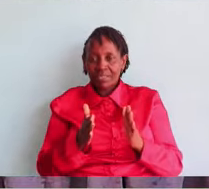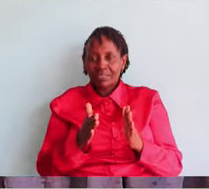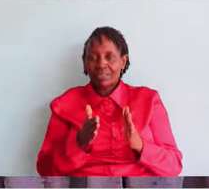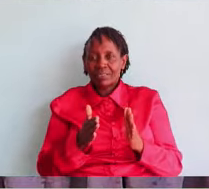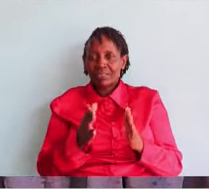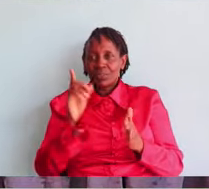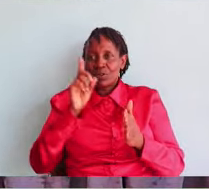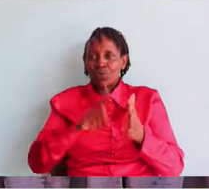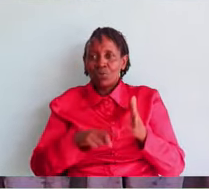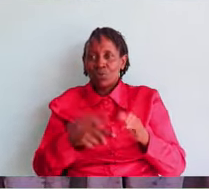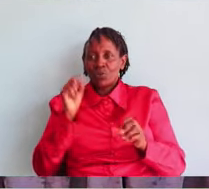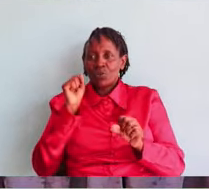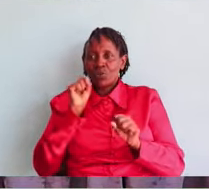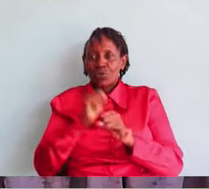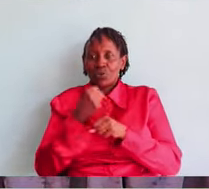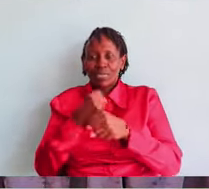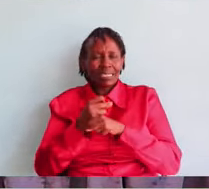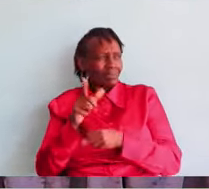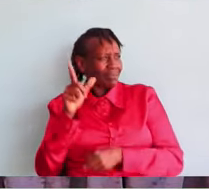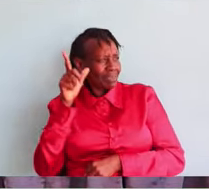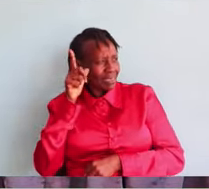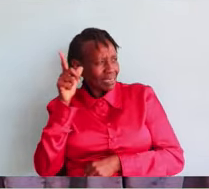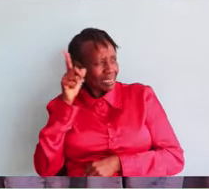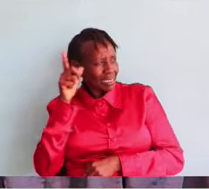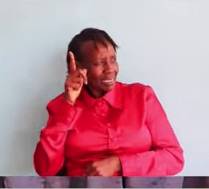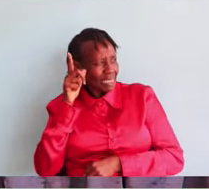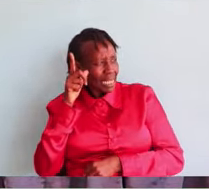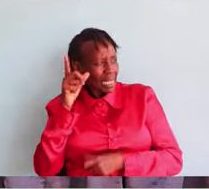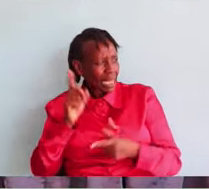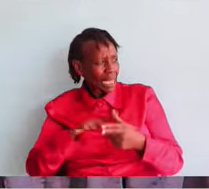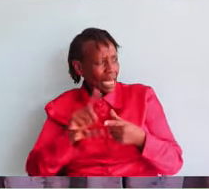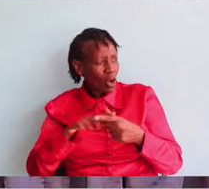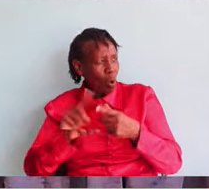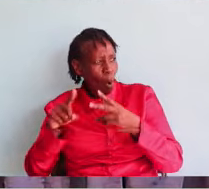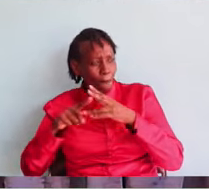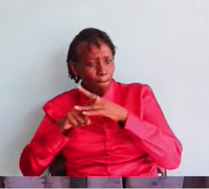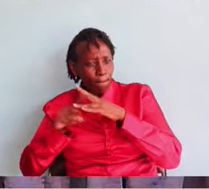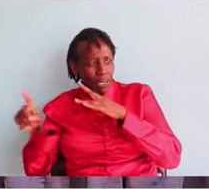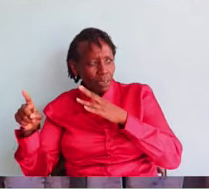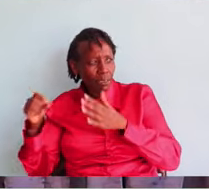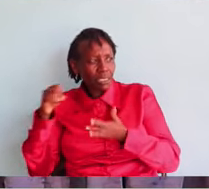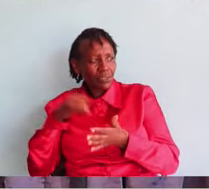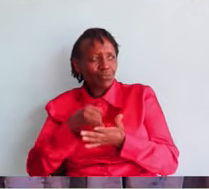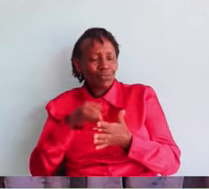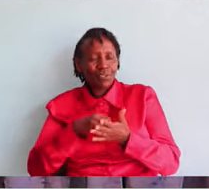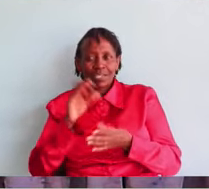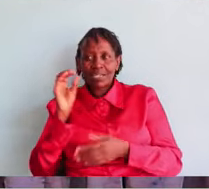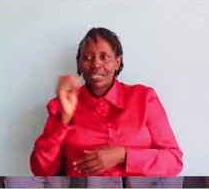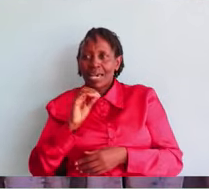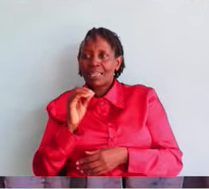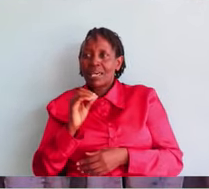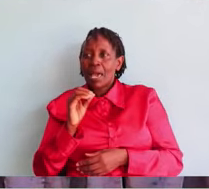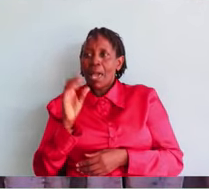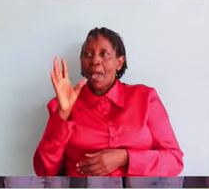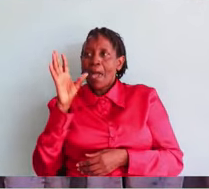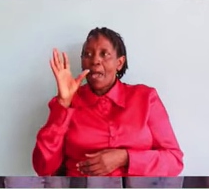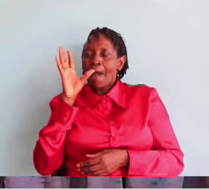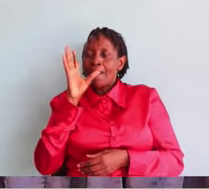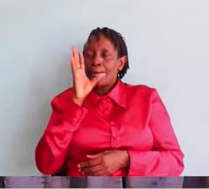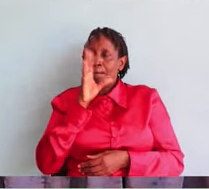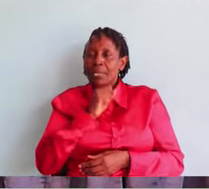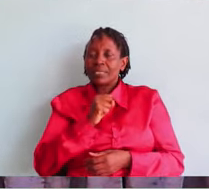thing you do is to come on Sundays, you listen to what we talk and you disappear and you don't get involved in these ministries, you're actually missing big